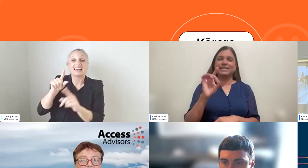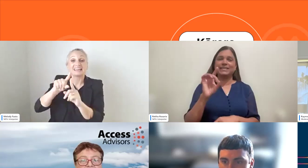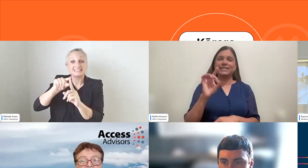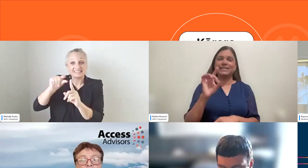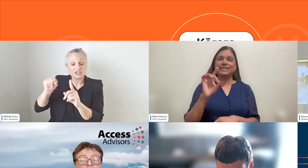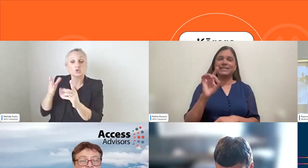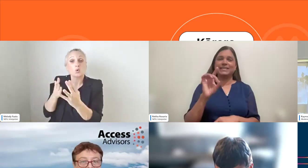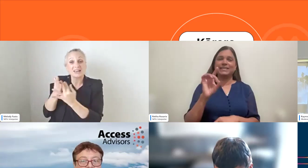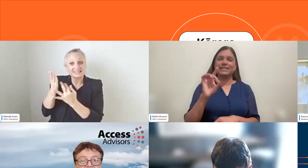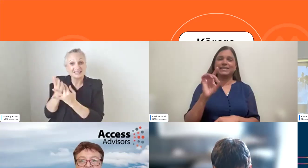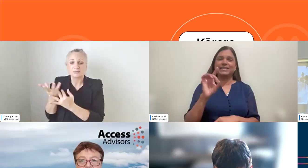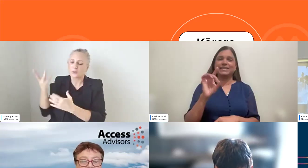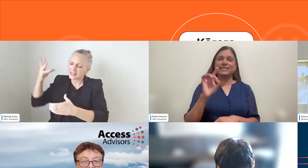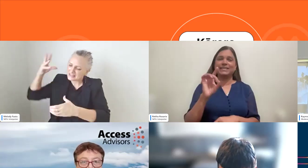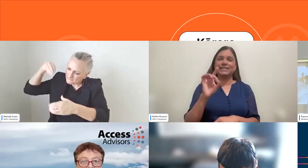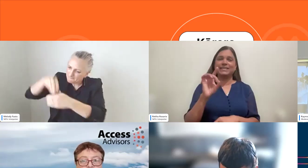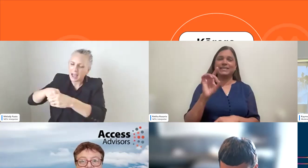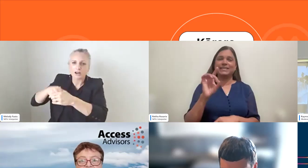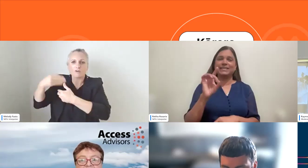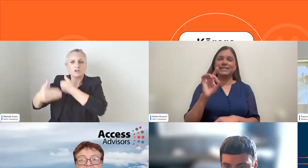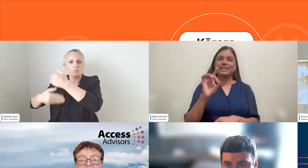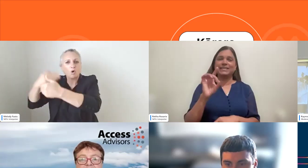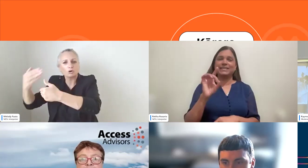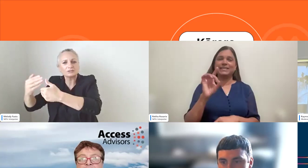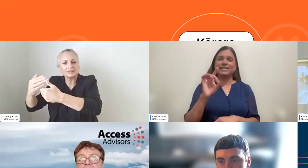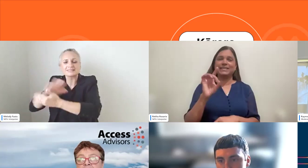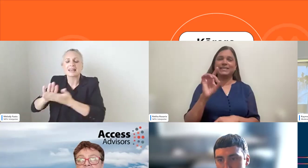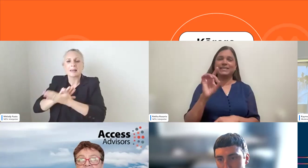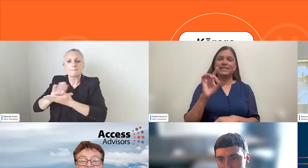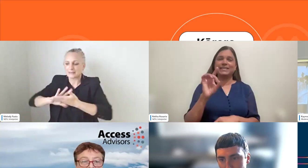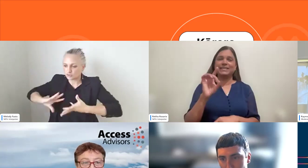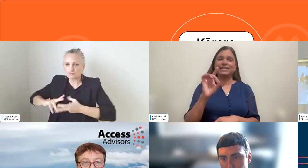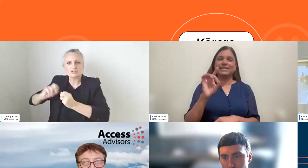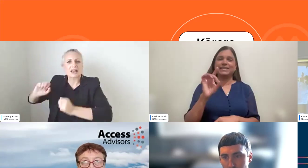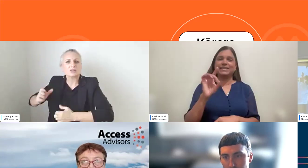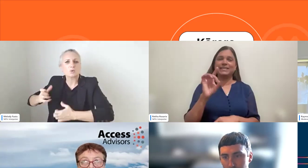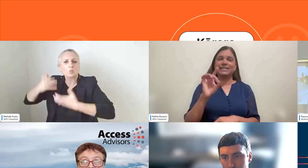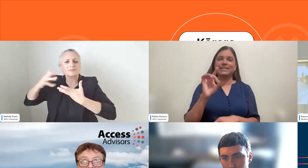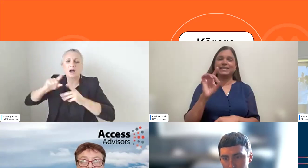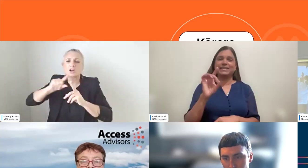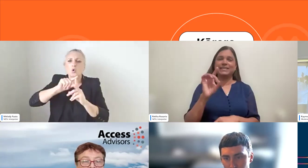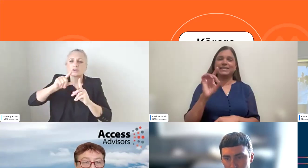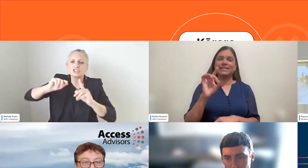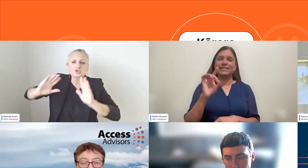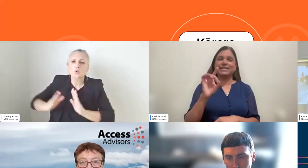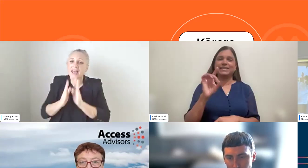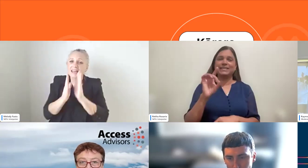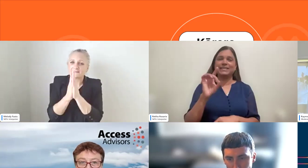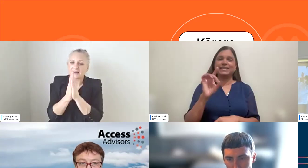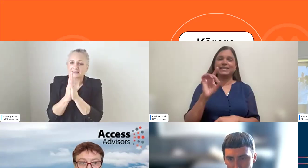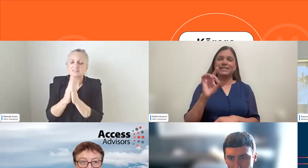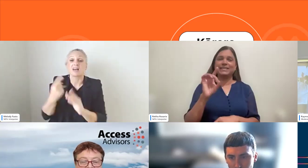of creating websites and creating digital interfaces. There has been certainly some form